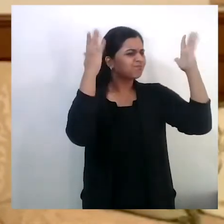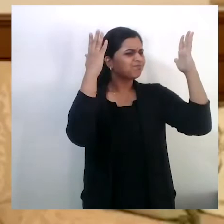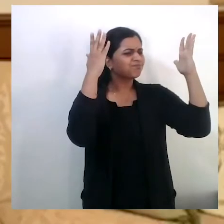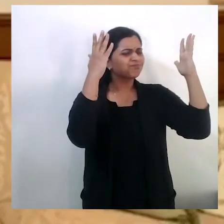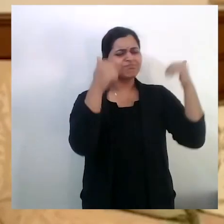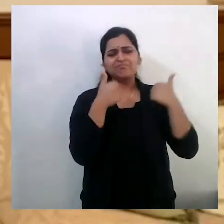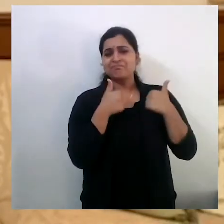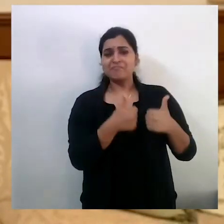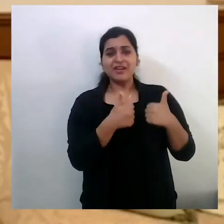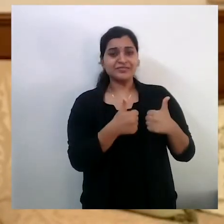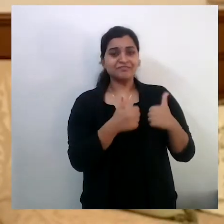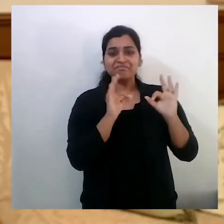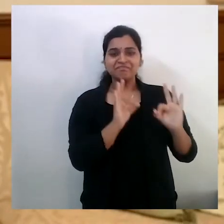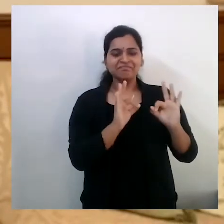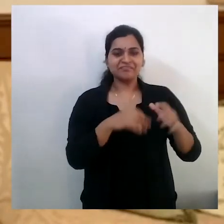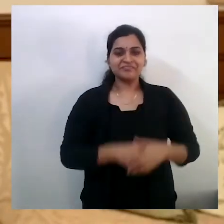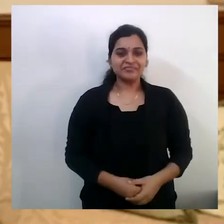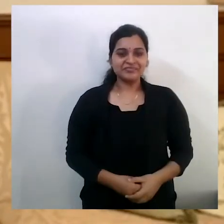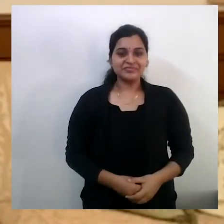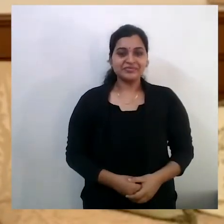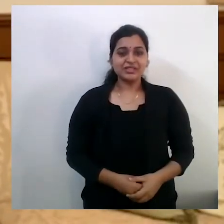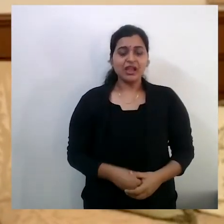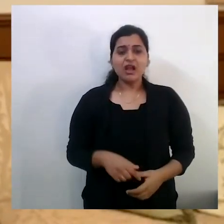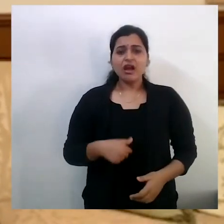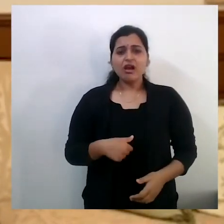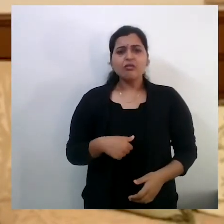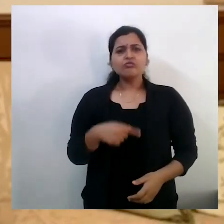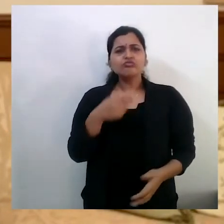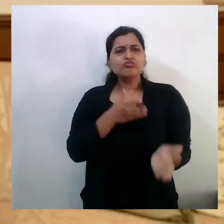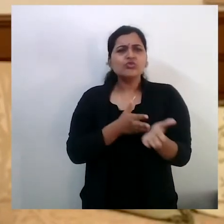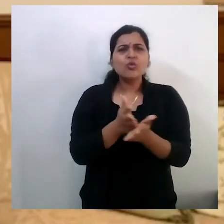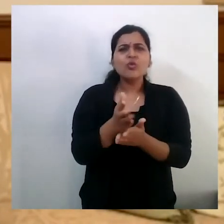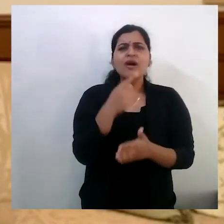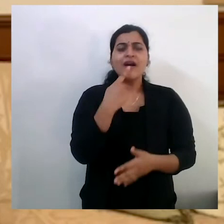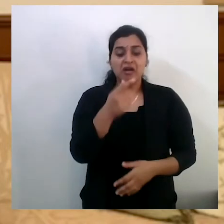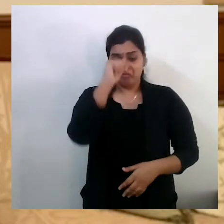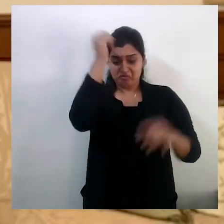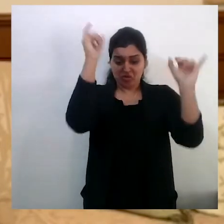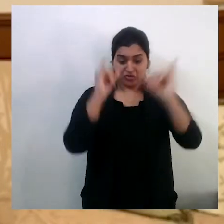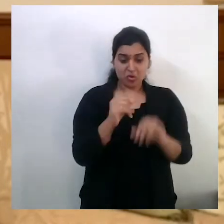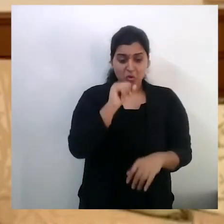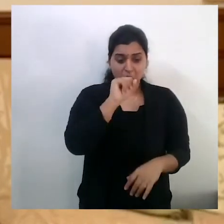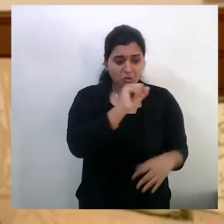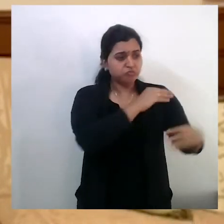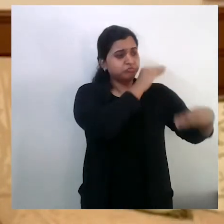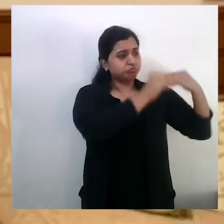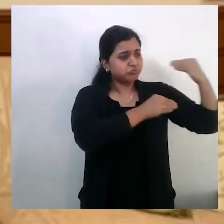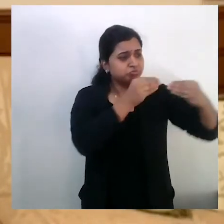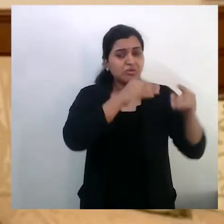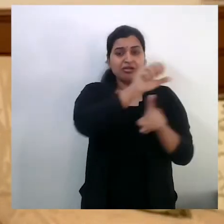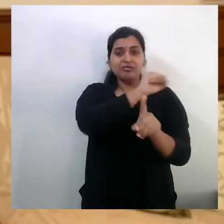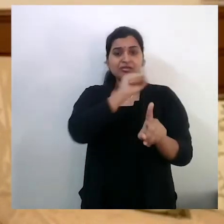truly creditable. We continue to talk about India's rich cultural heritage, but there's still too